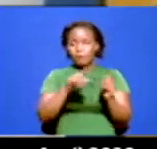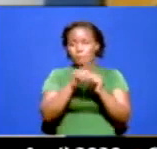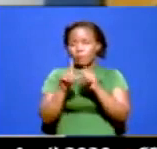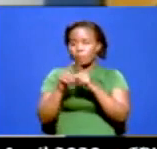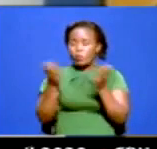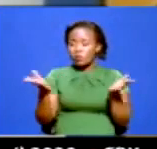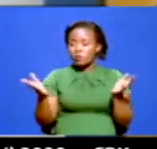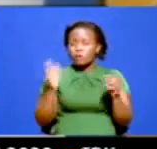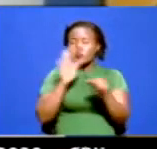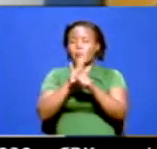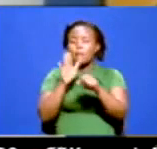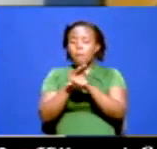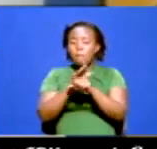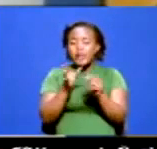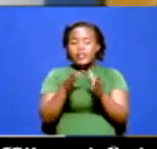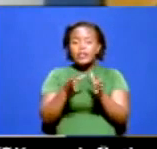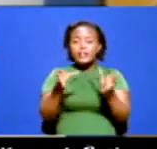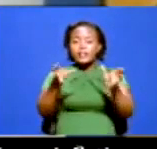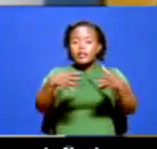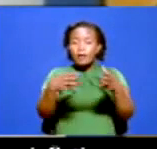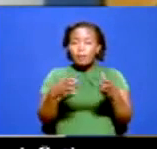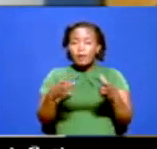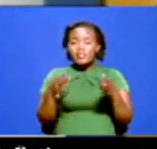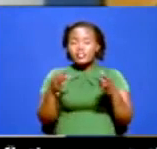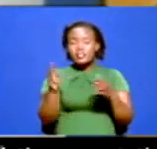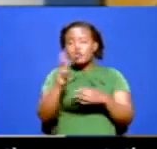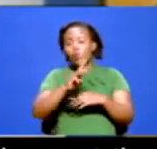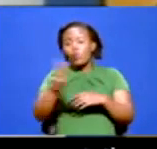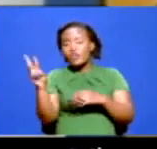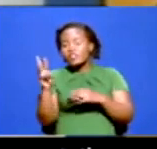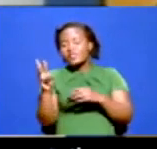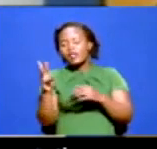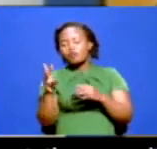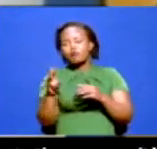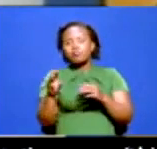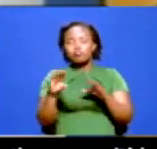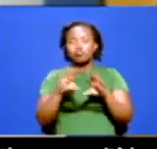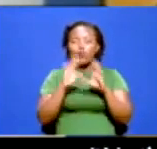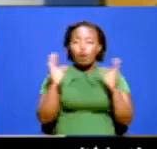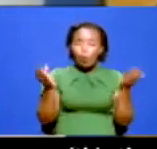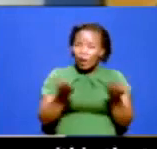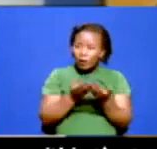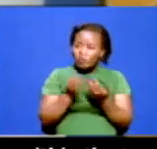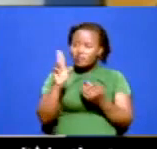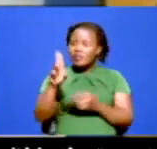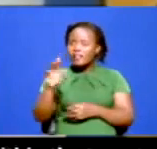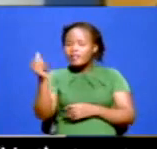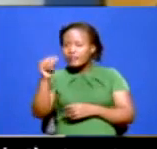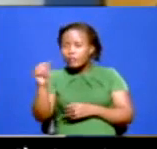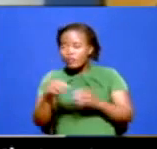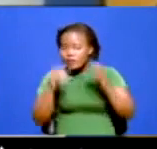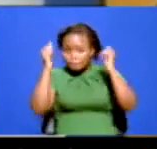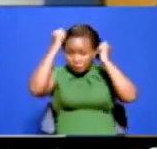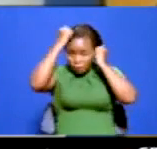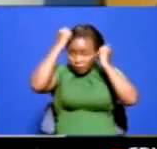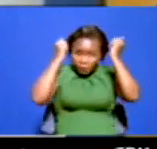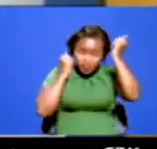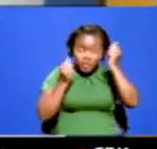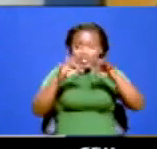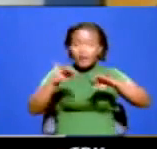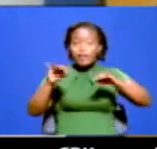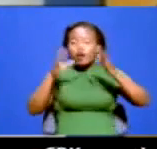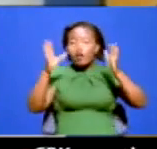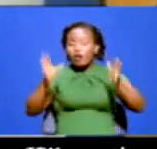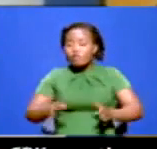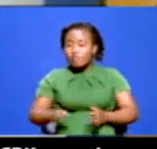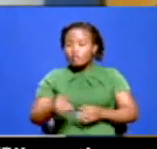the companies in the Western world, in the U.S., military officers who are either retired are